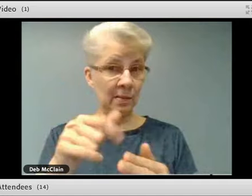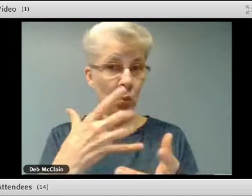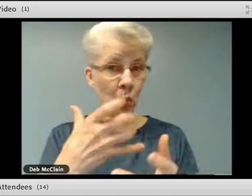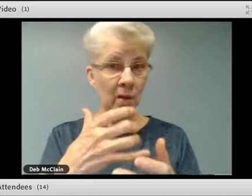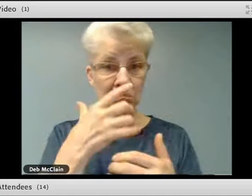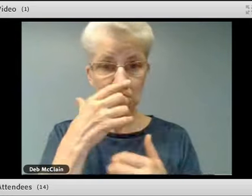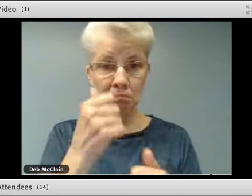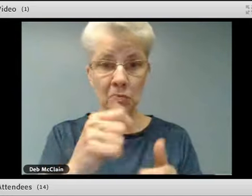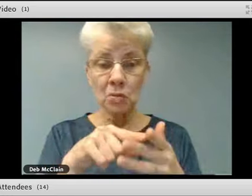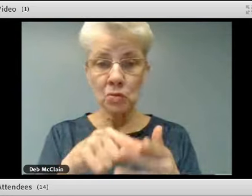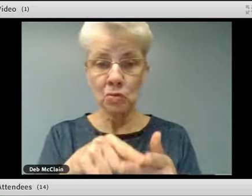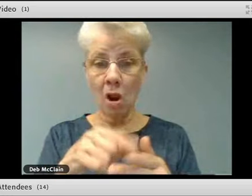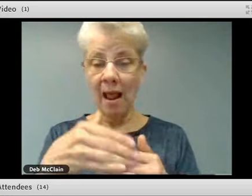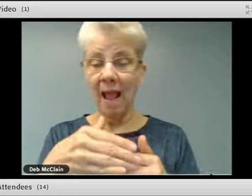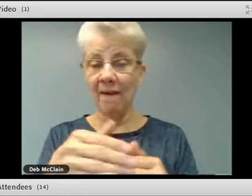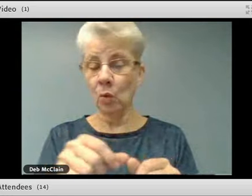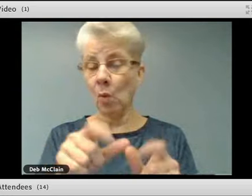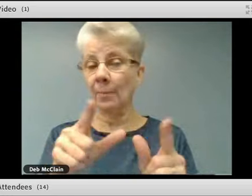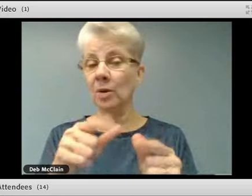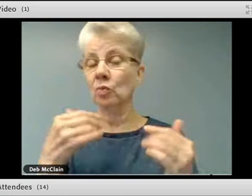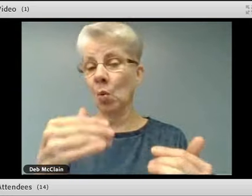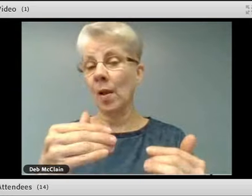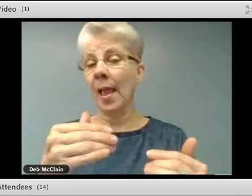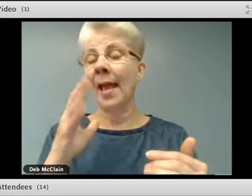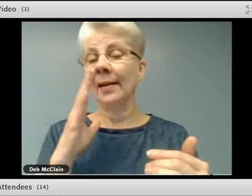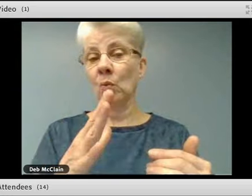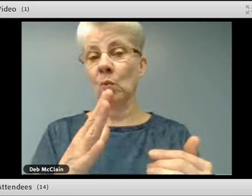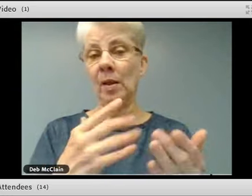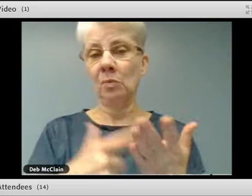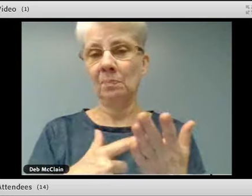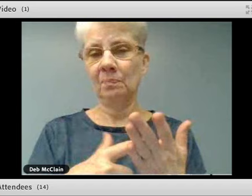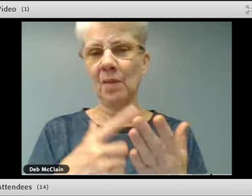after the webinar, but we'll go ahead and go